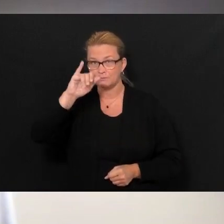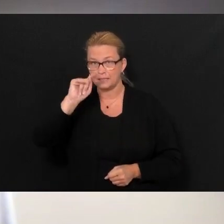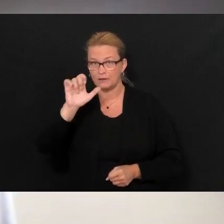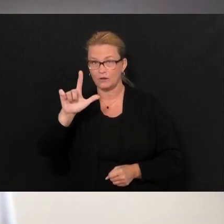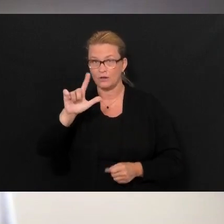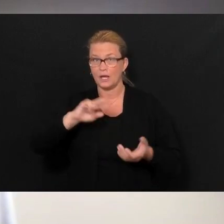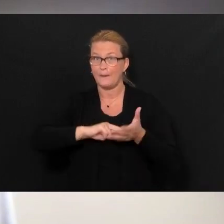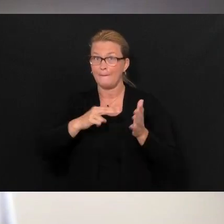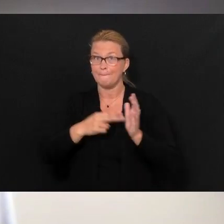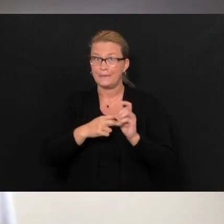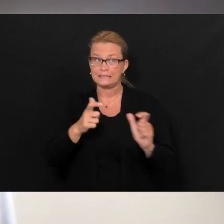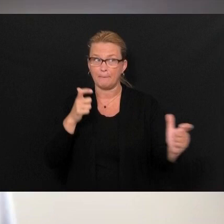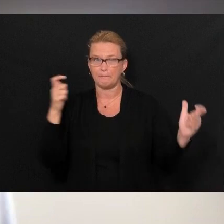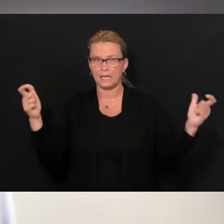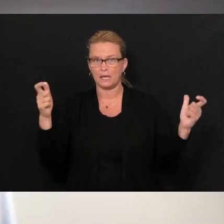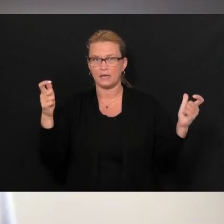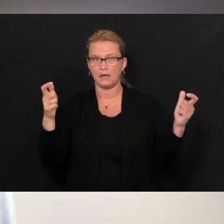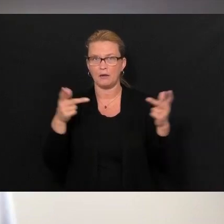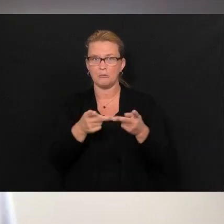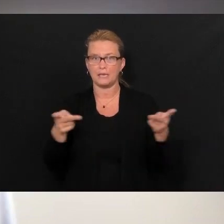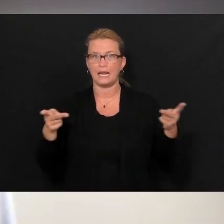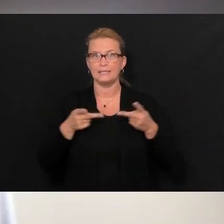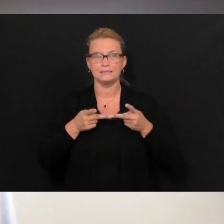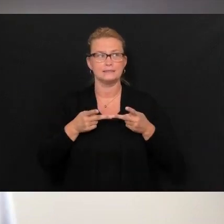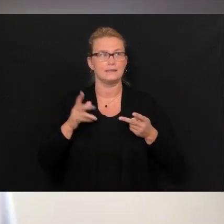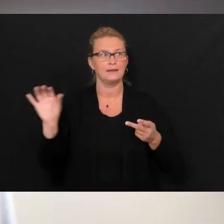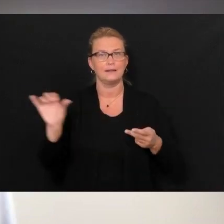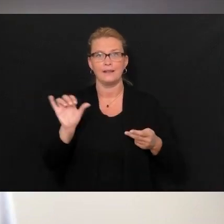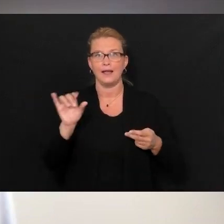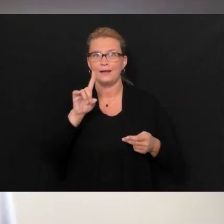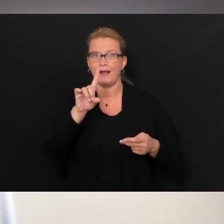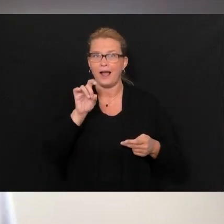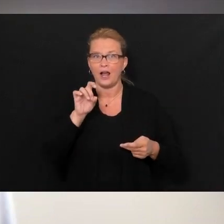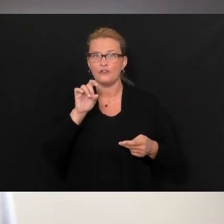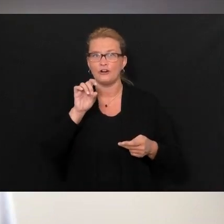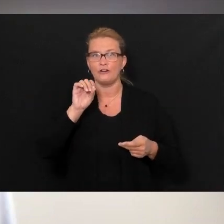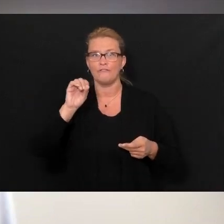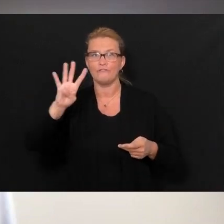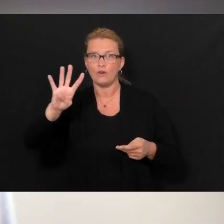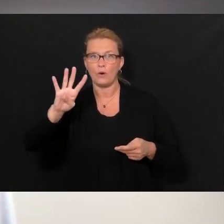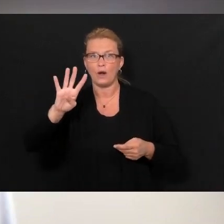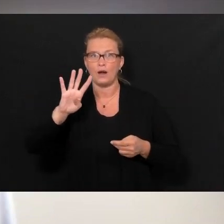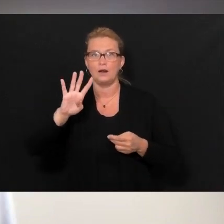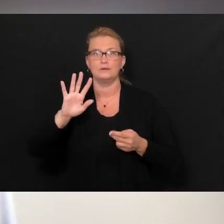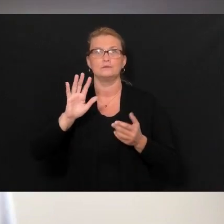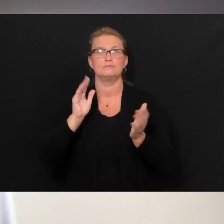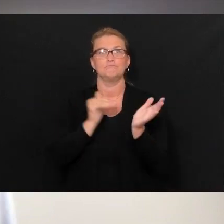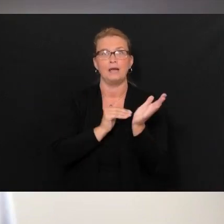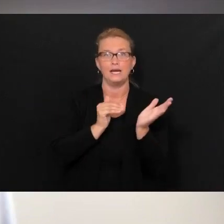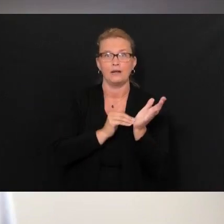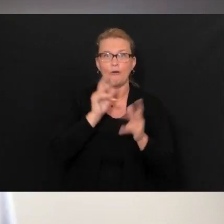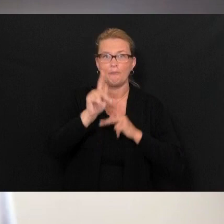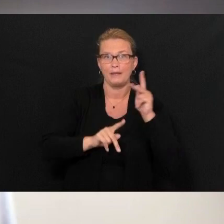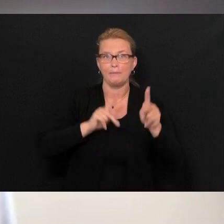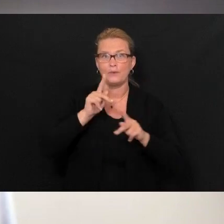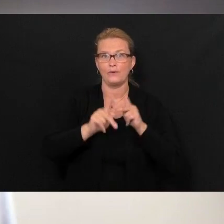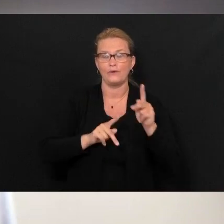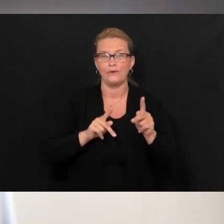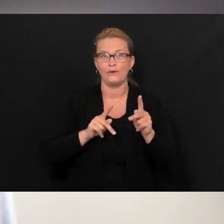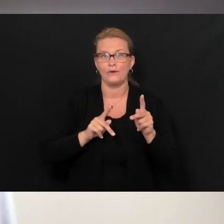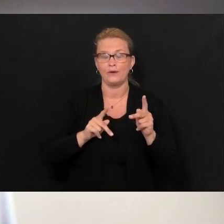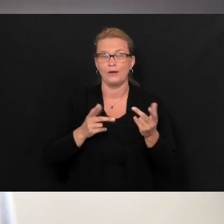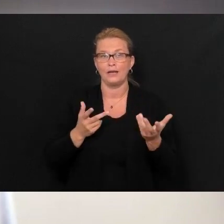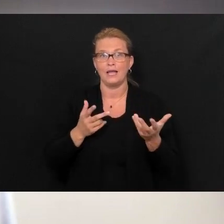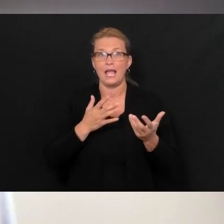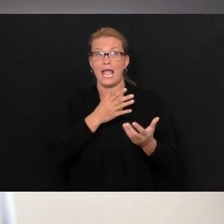significant piece of real estate. We're talking about 104 medical people that it does not come fielded with,